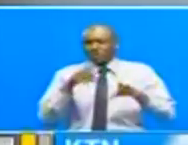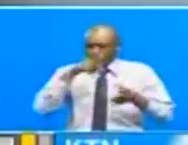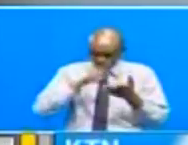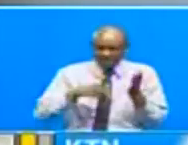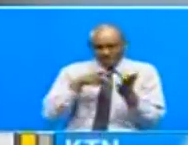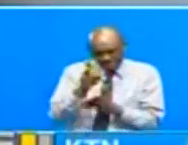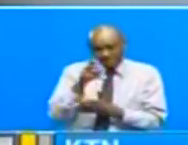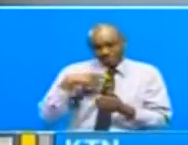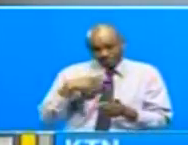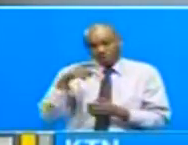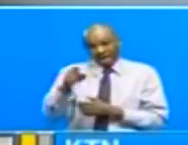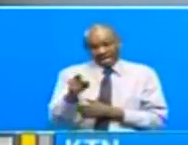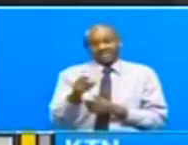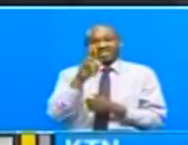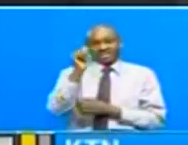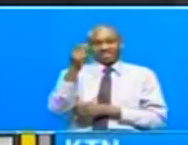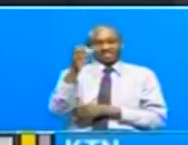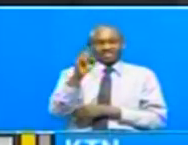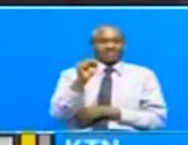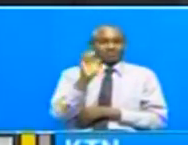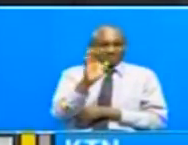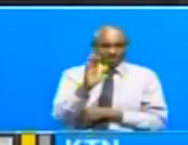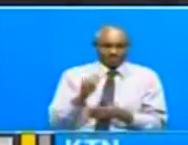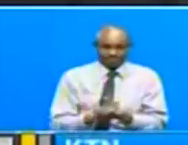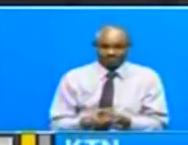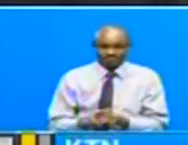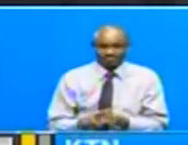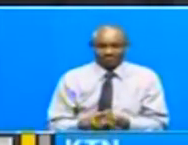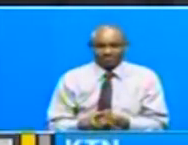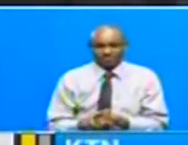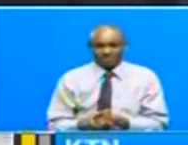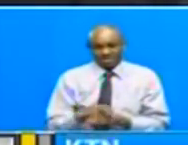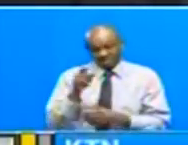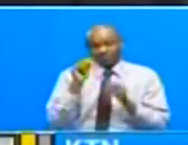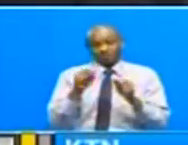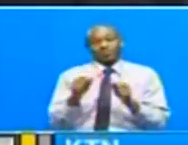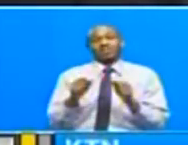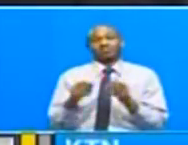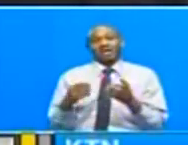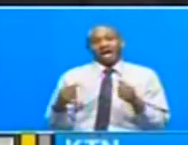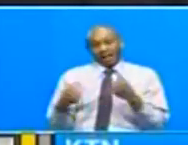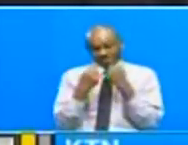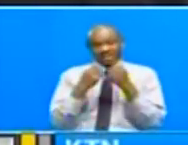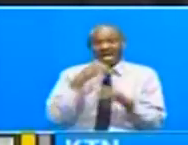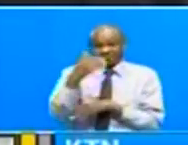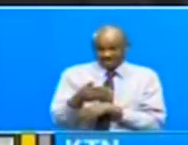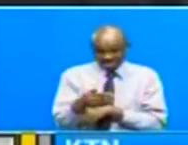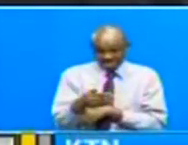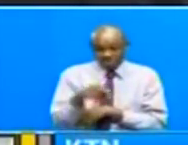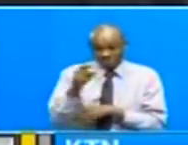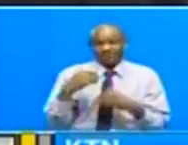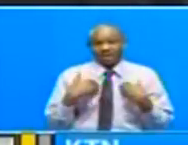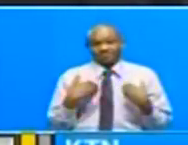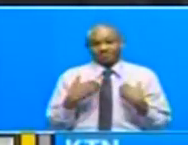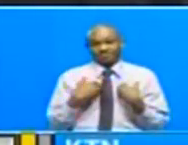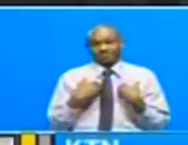pay depositors and their lending rates. Spreads of this magnitude generally happen after you have had